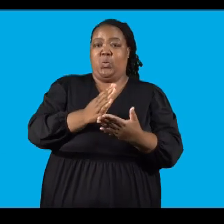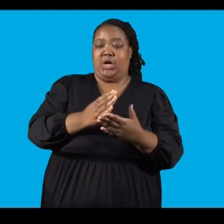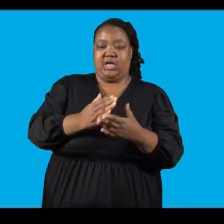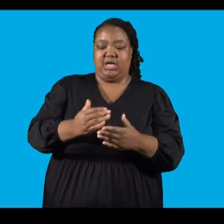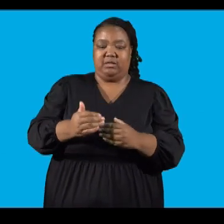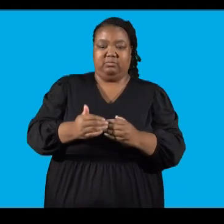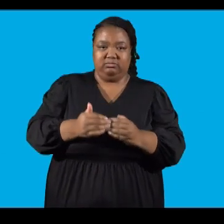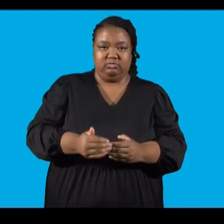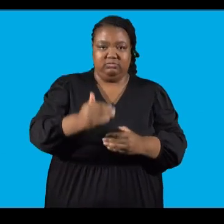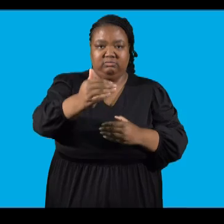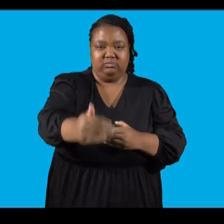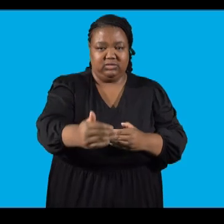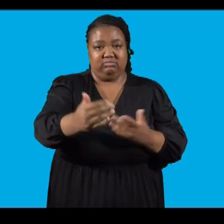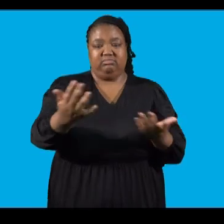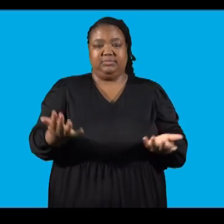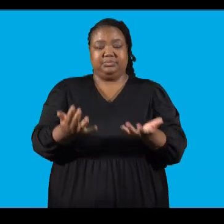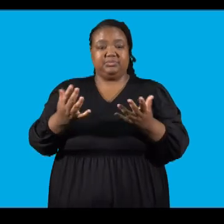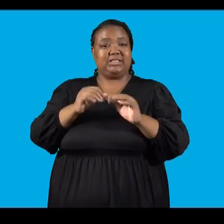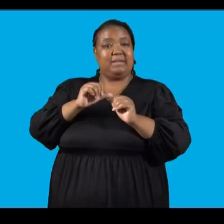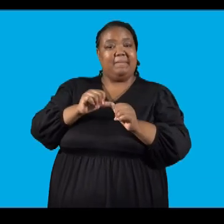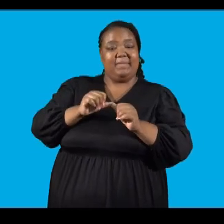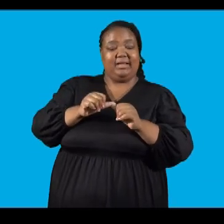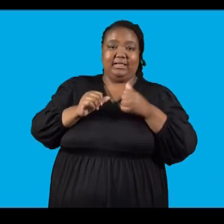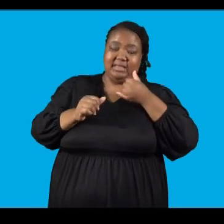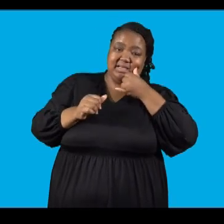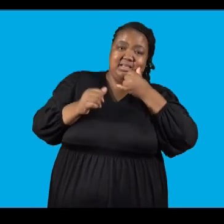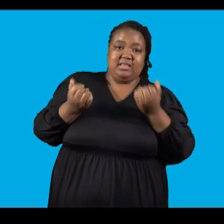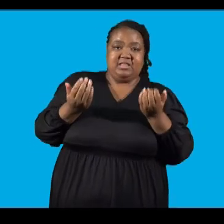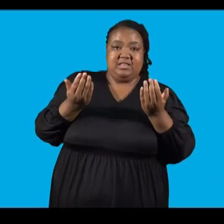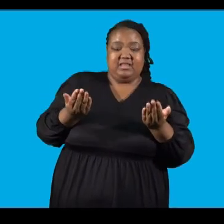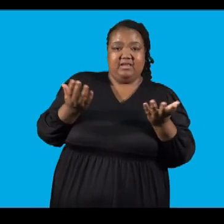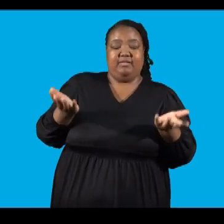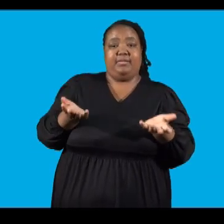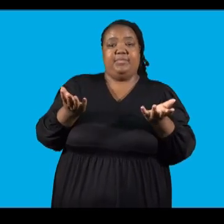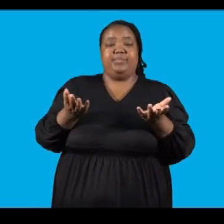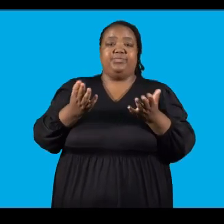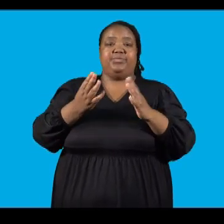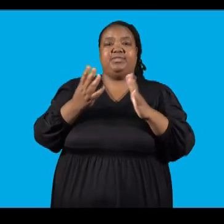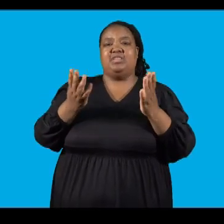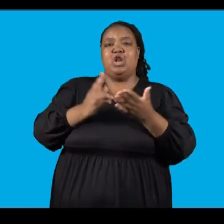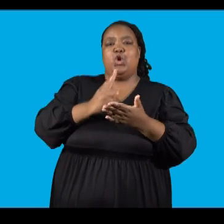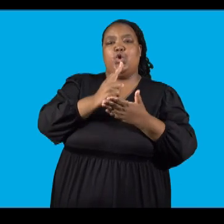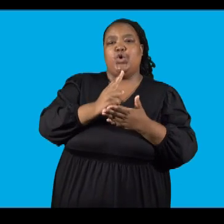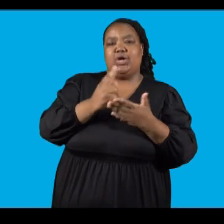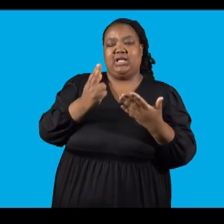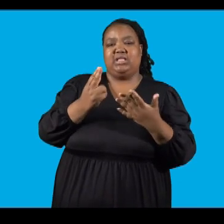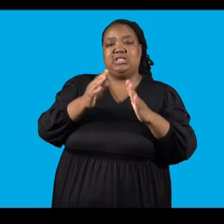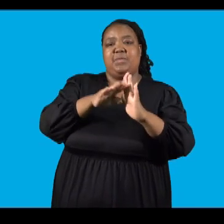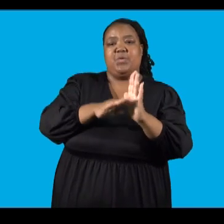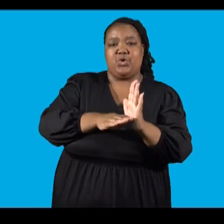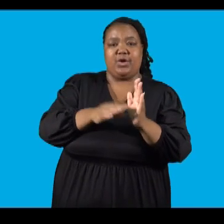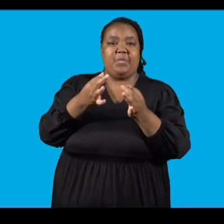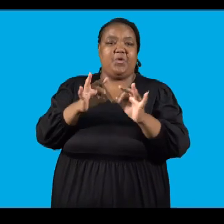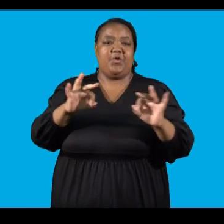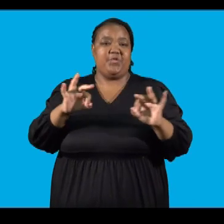warranties or better after-sales services, and promotional offers such as loyalty programs